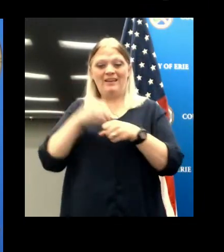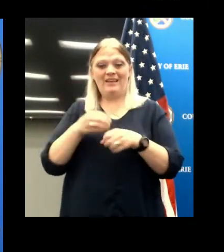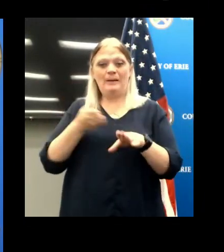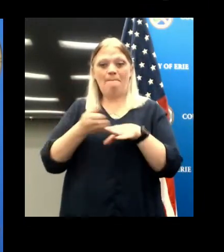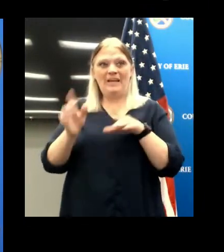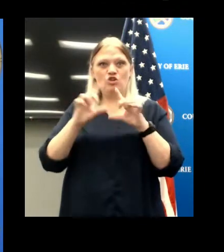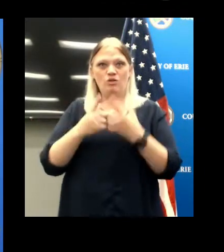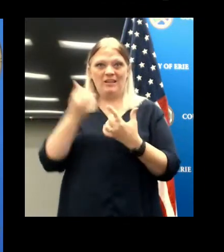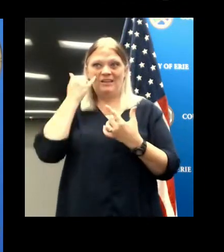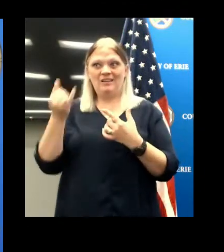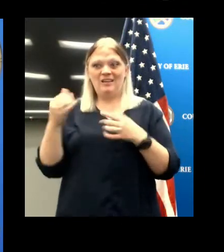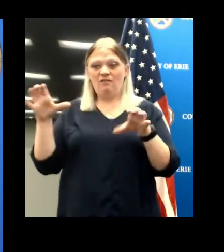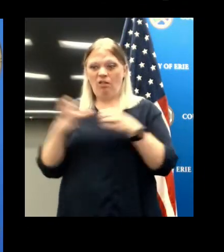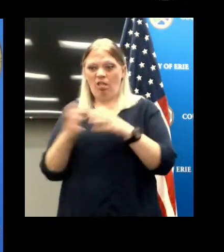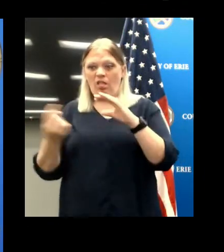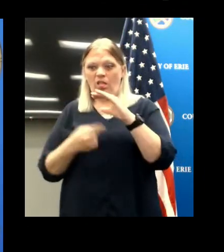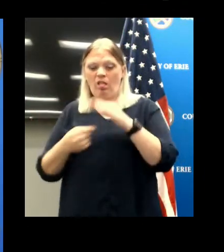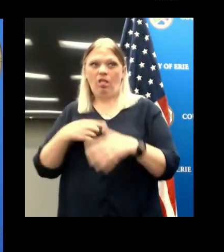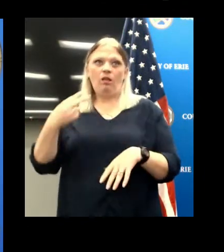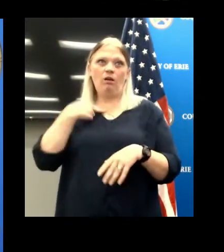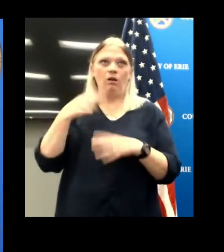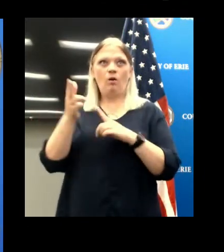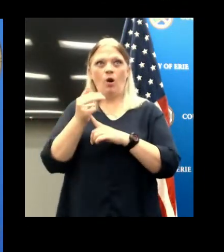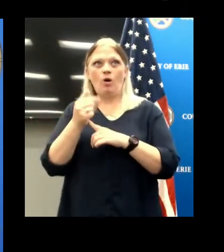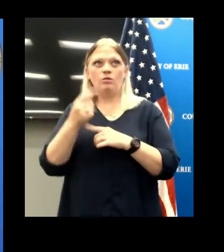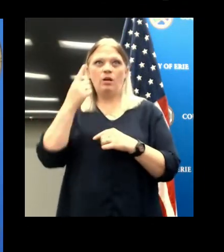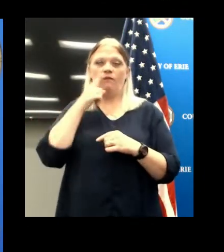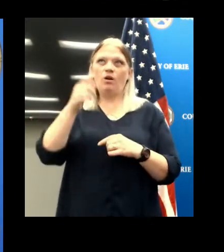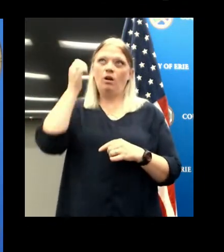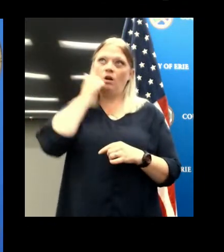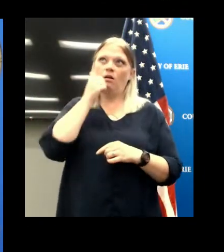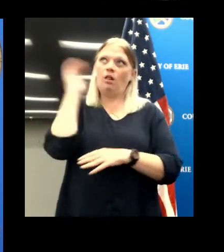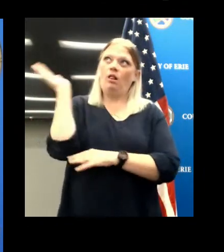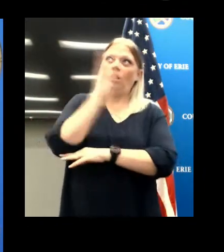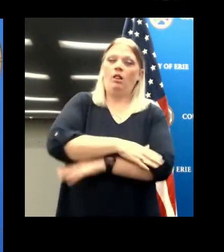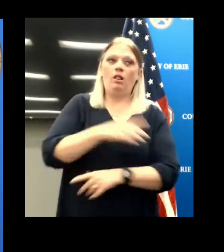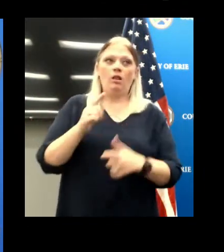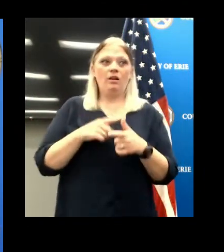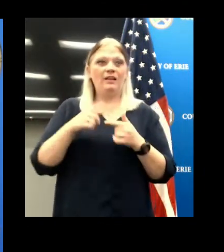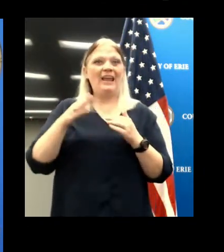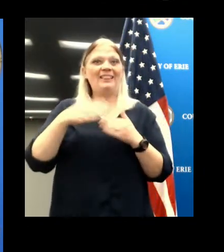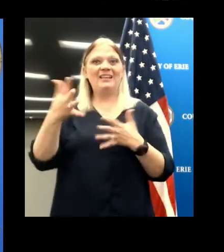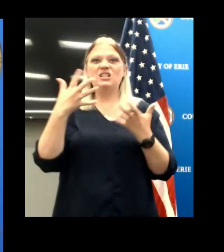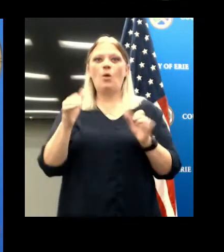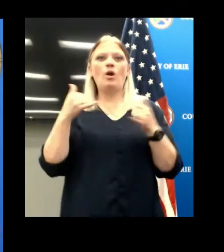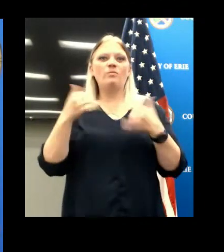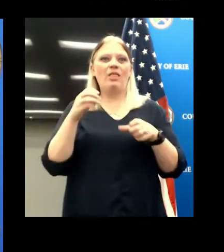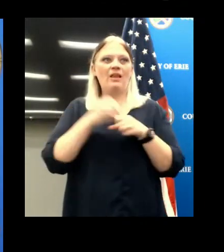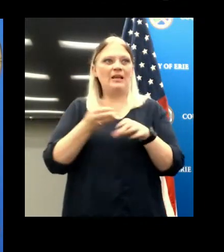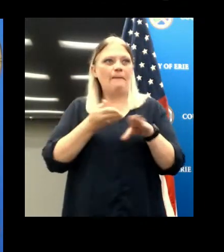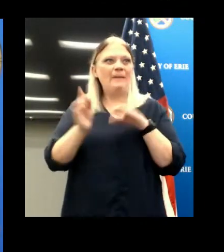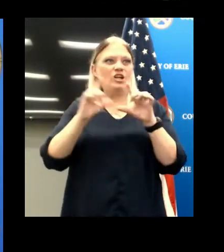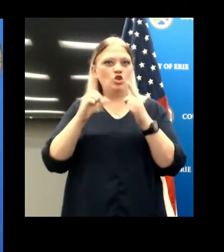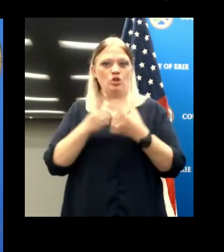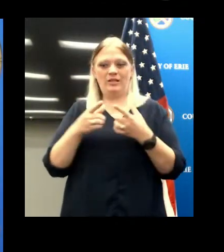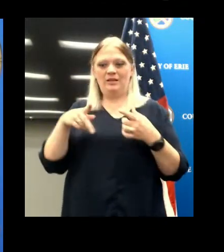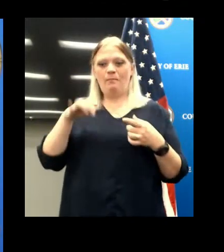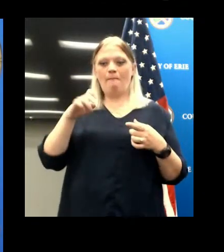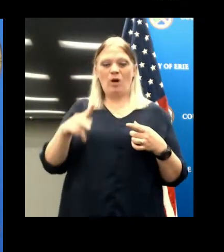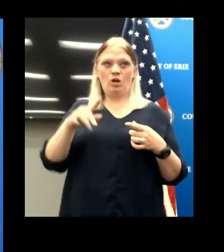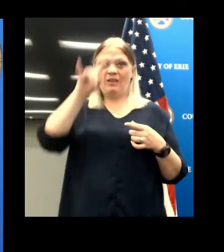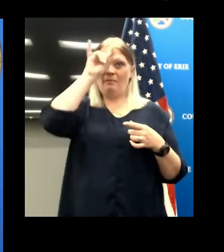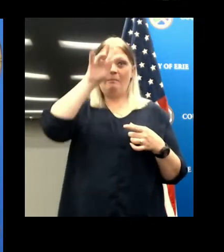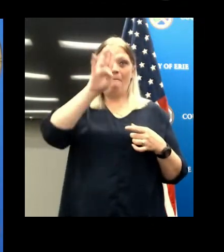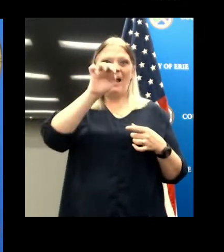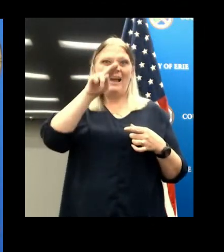going to be quarantined, stuck in a hotel for every other minute of the day, they at least wanted to play in a major league park. That's what I was told by the